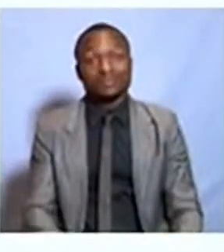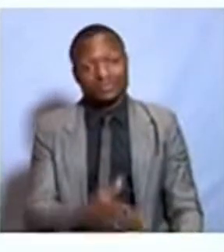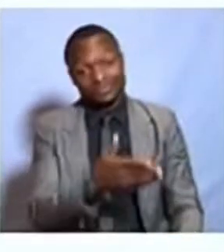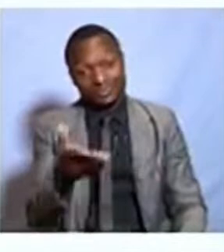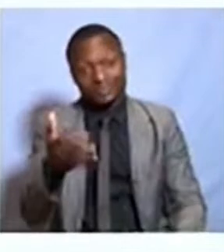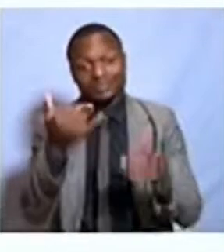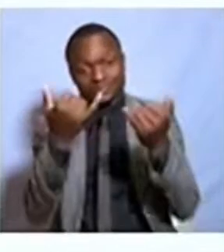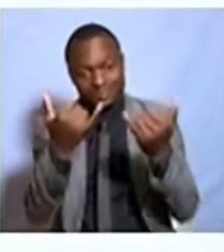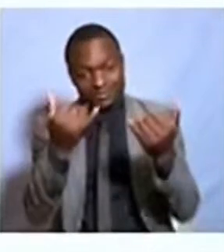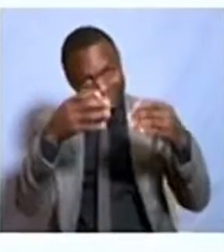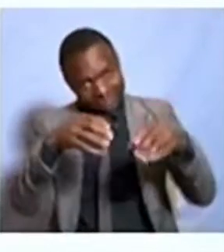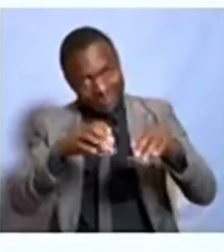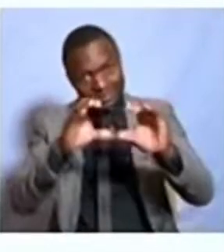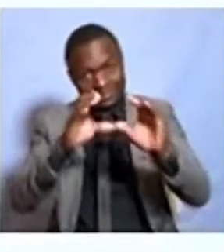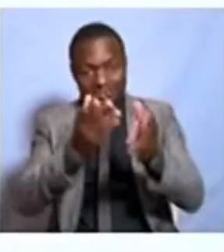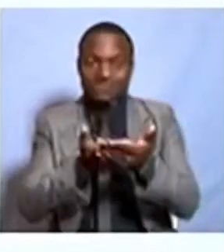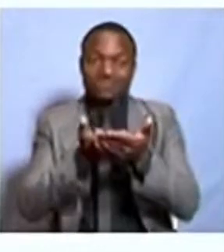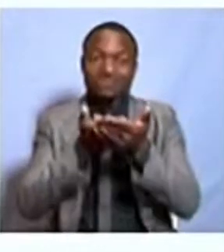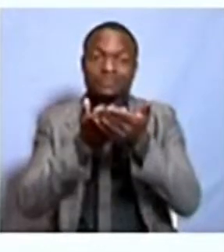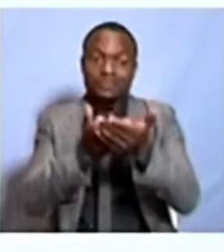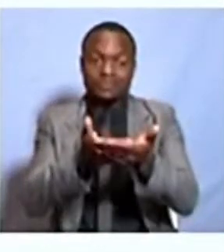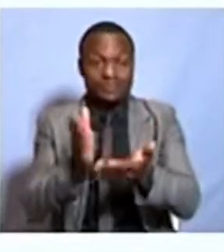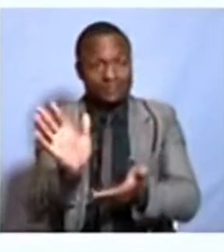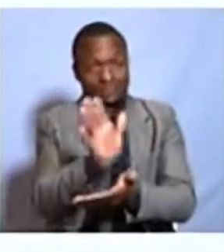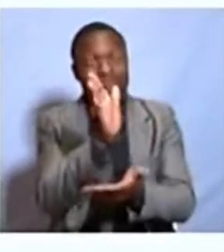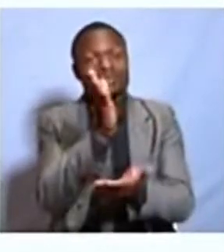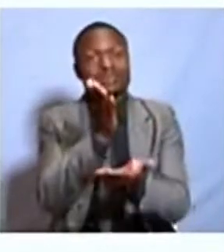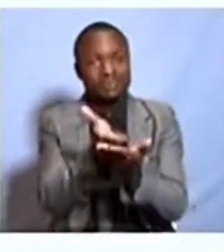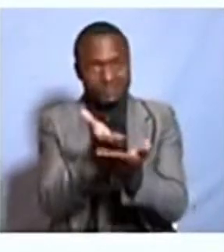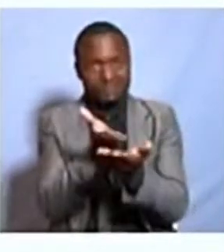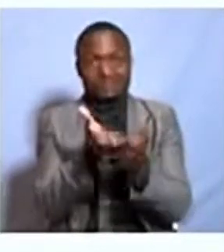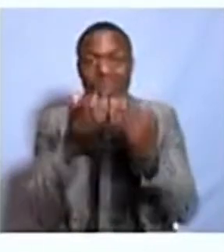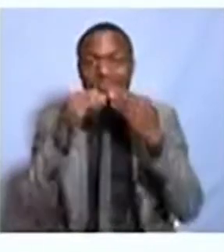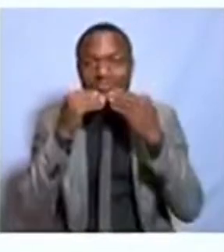now proceed to make your submission. I thank you.